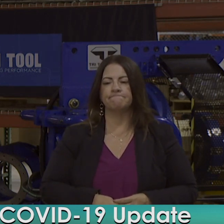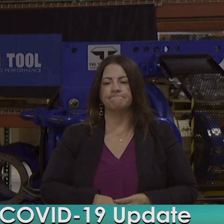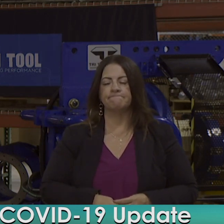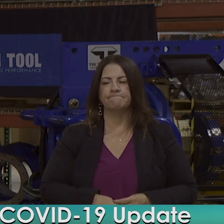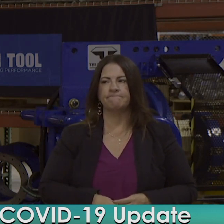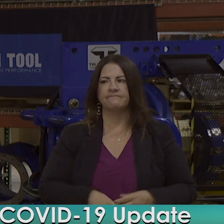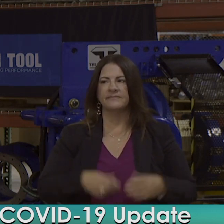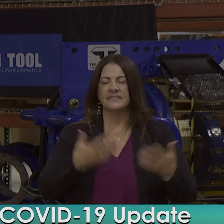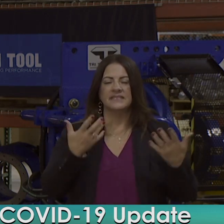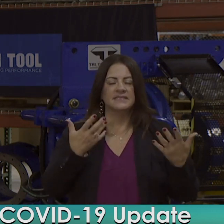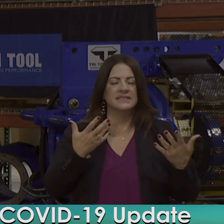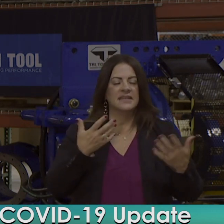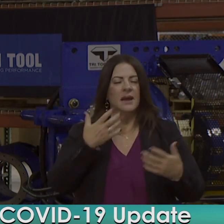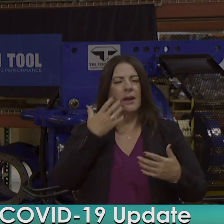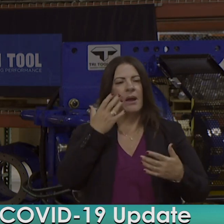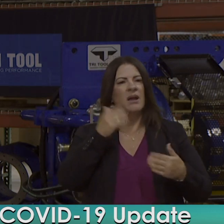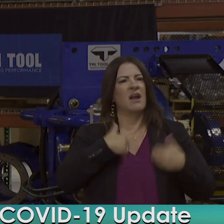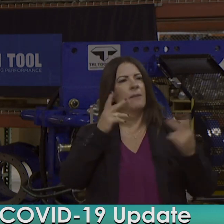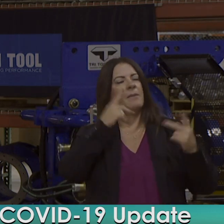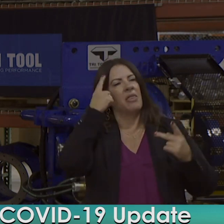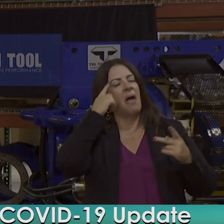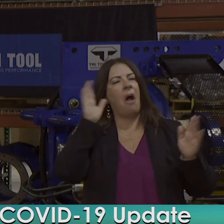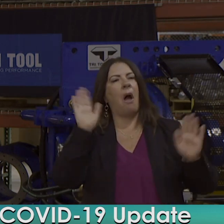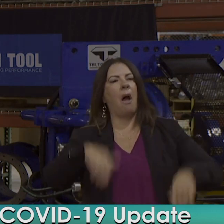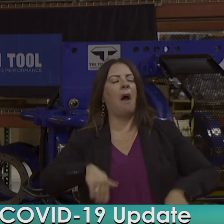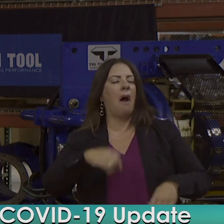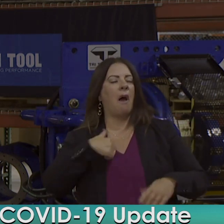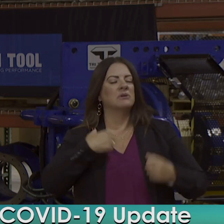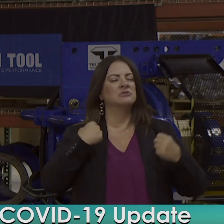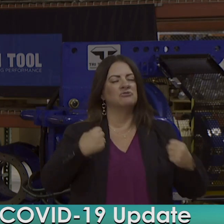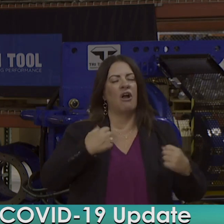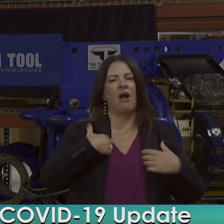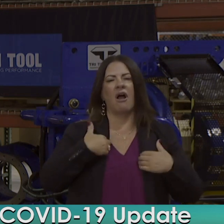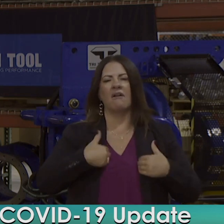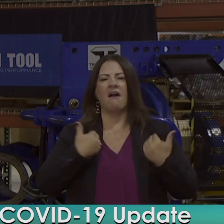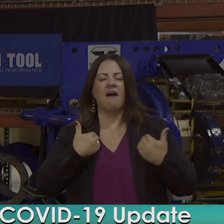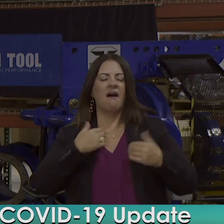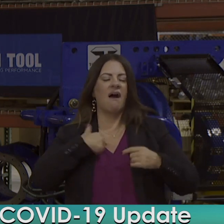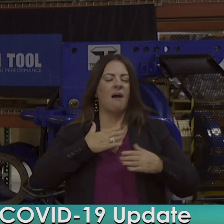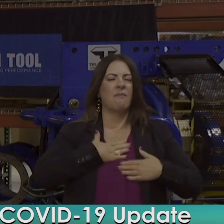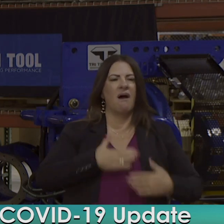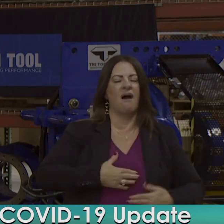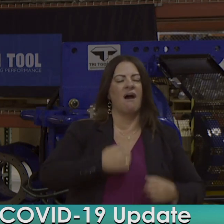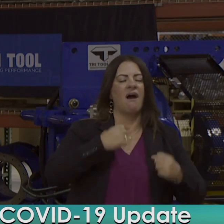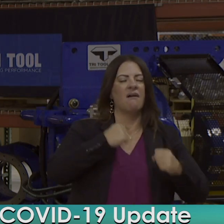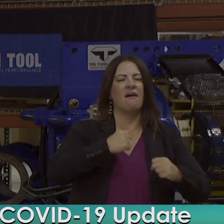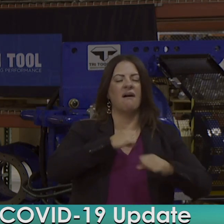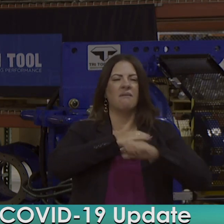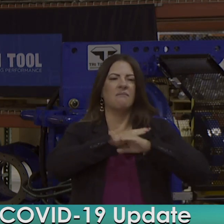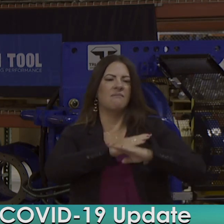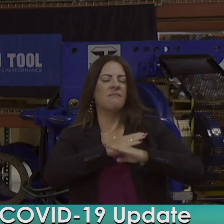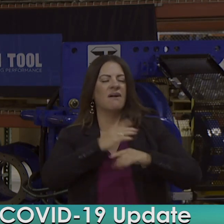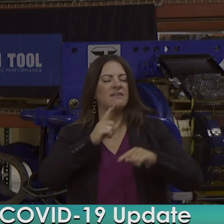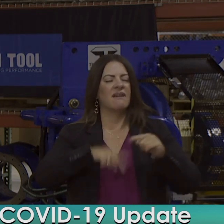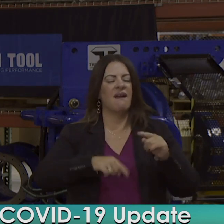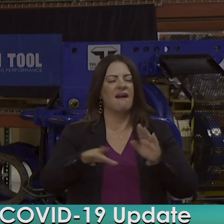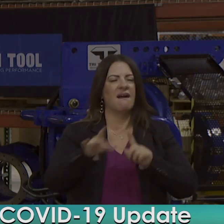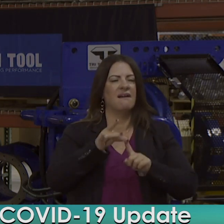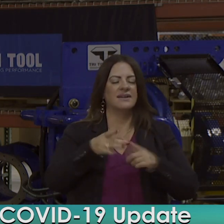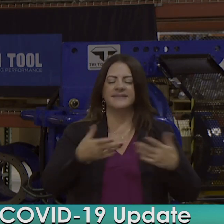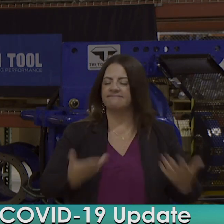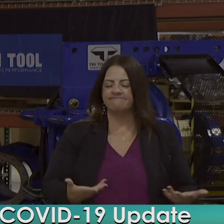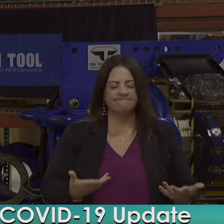in many cases they're invincible and they're somehow immune from the impacts